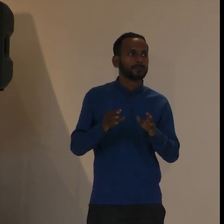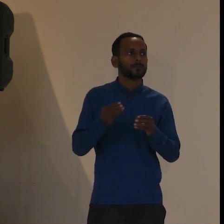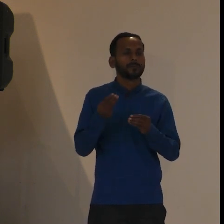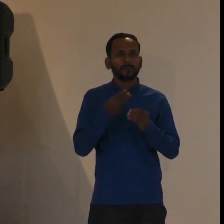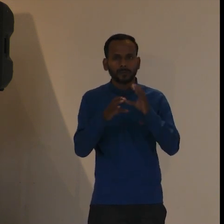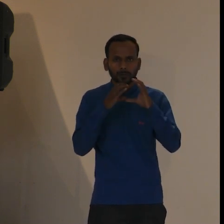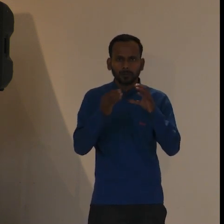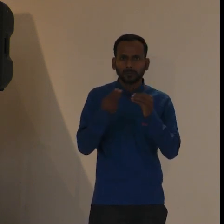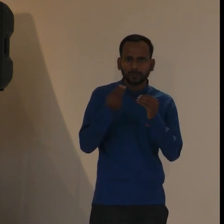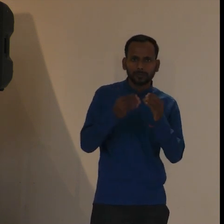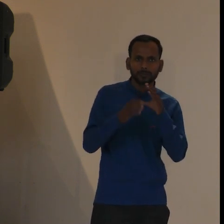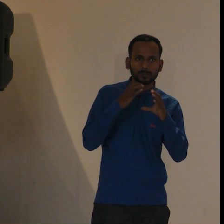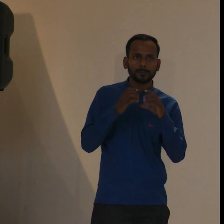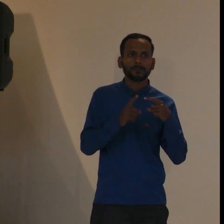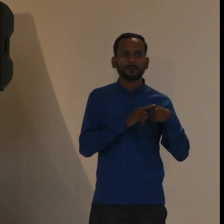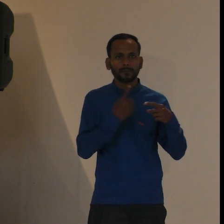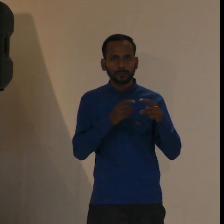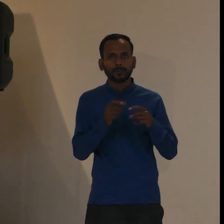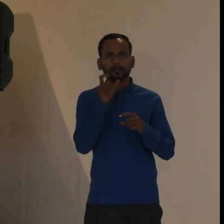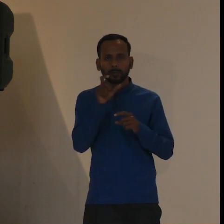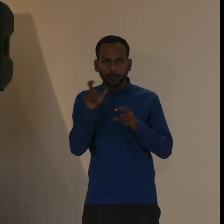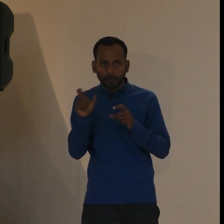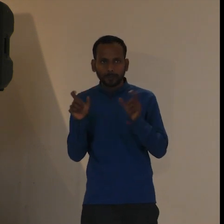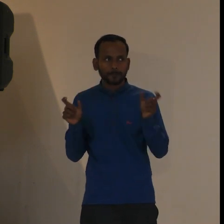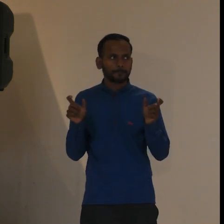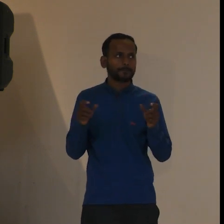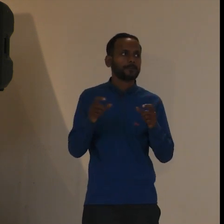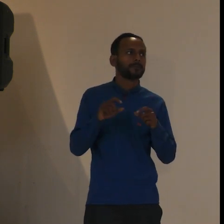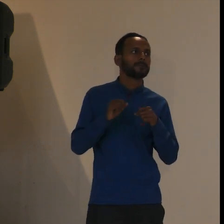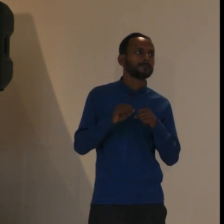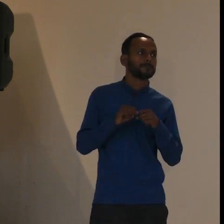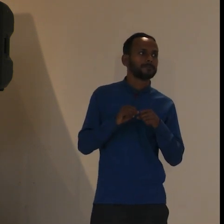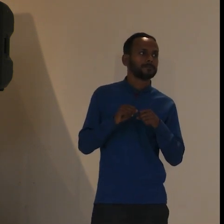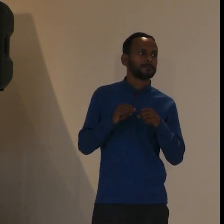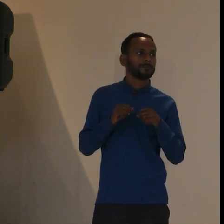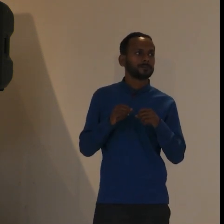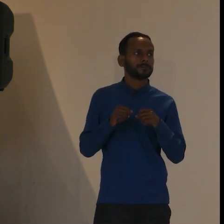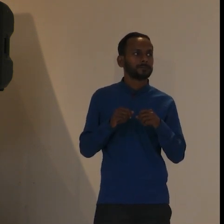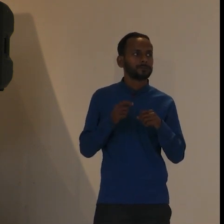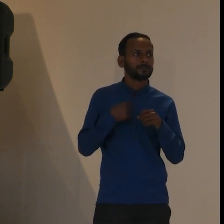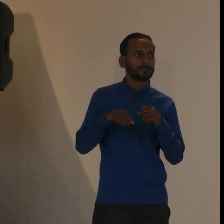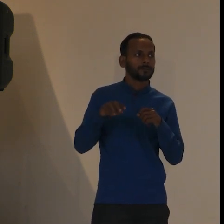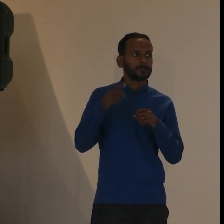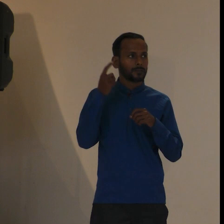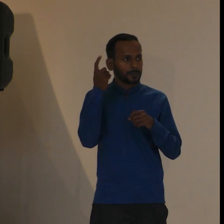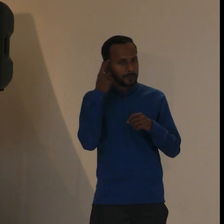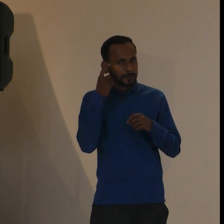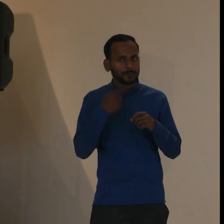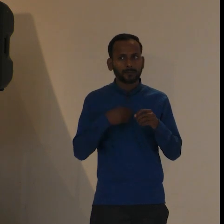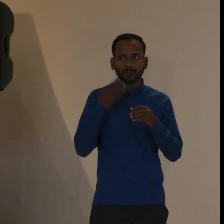Yeah. I have a question for Kevin, because I was quite fascinated by the narrative that you